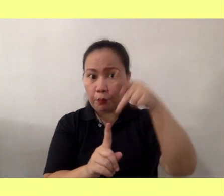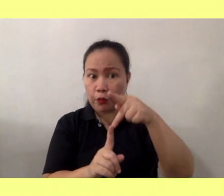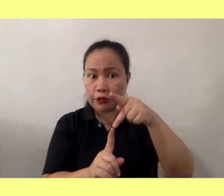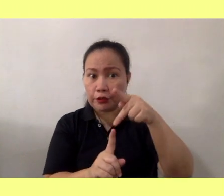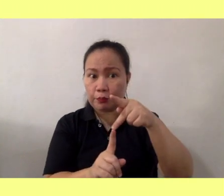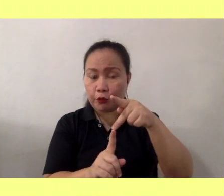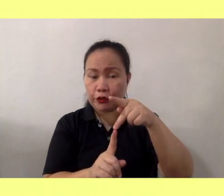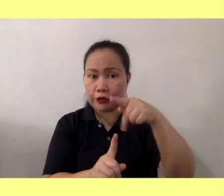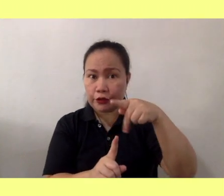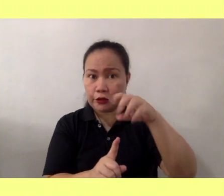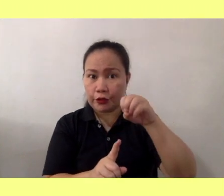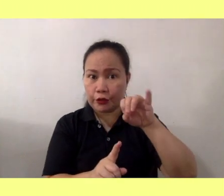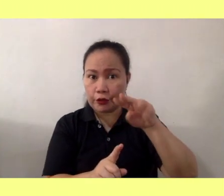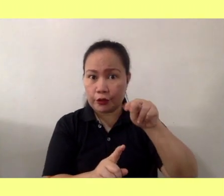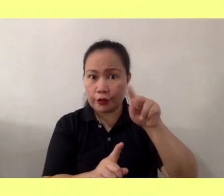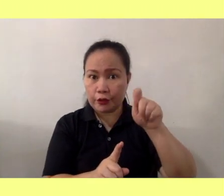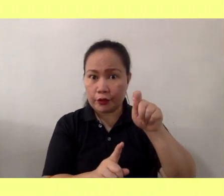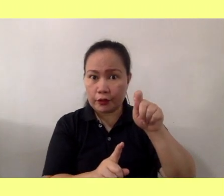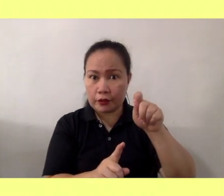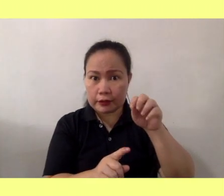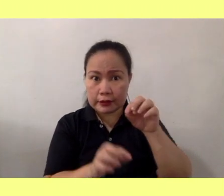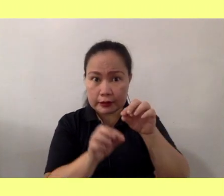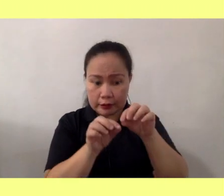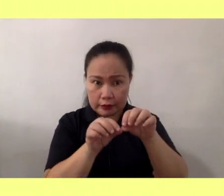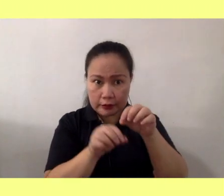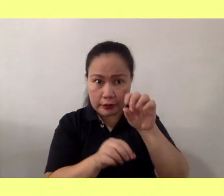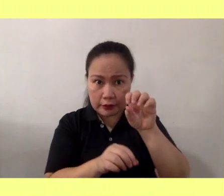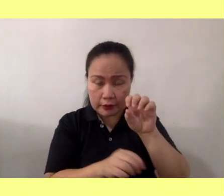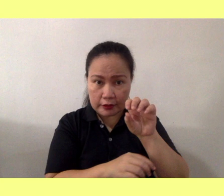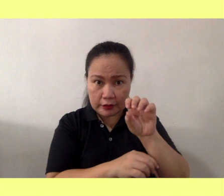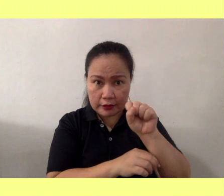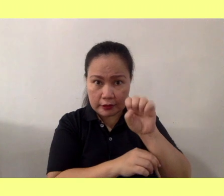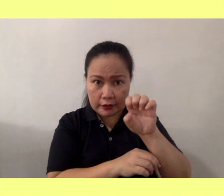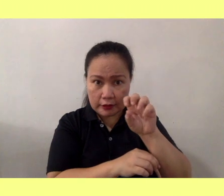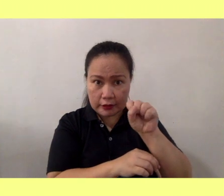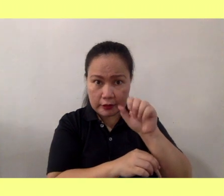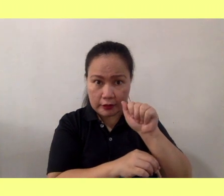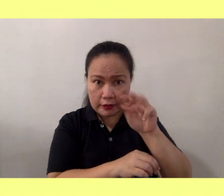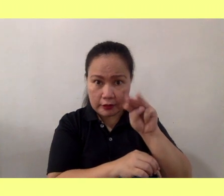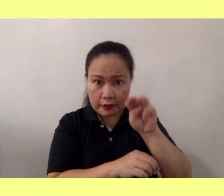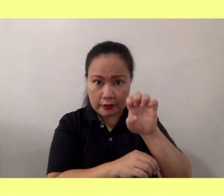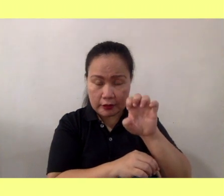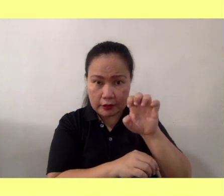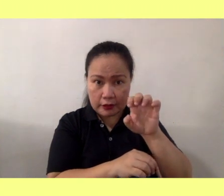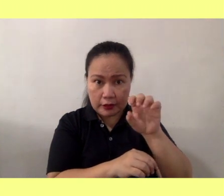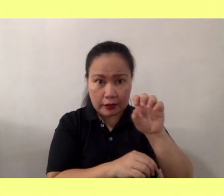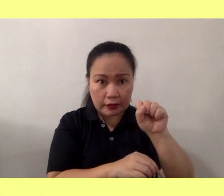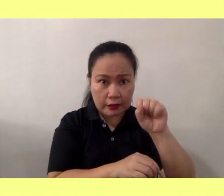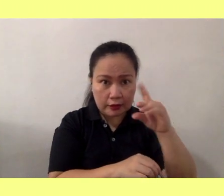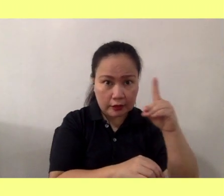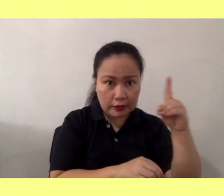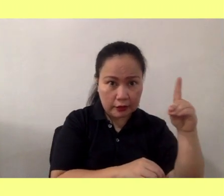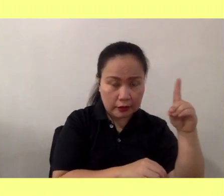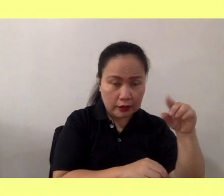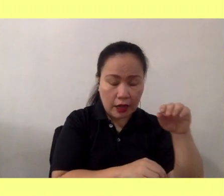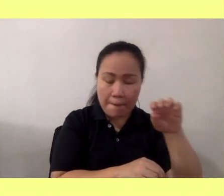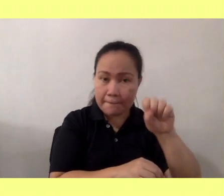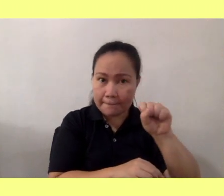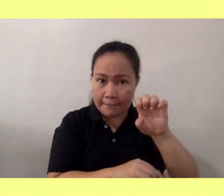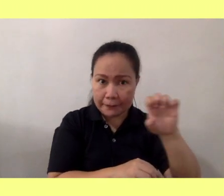eto. So, we have this sesame seeds. So, etong mga sesame seeds na to